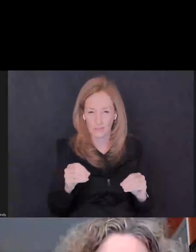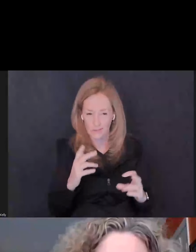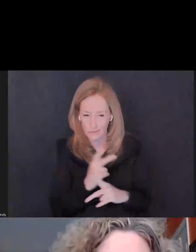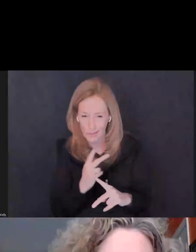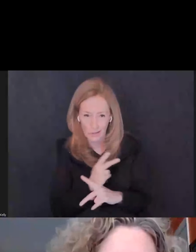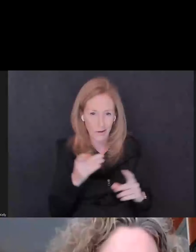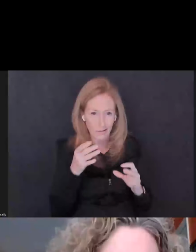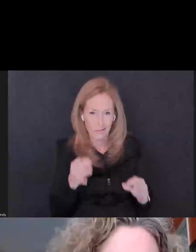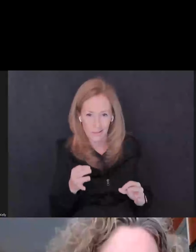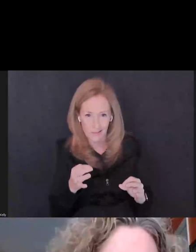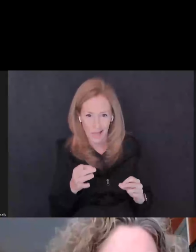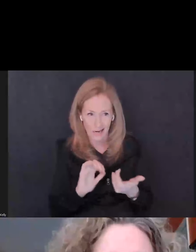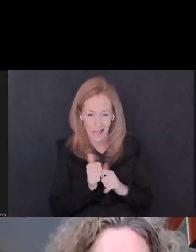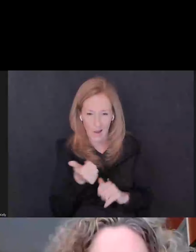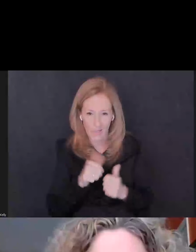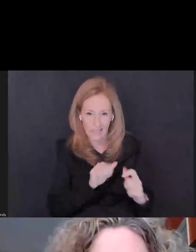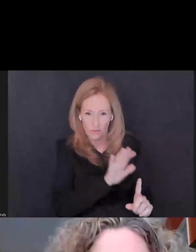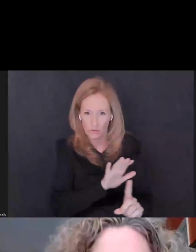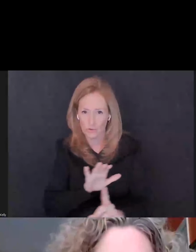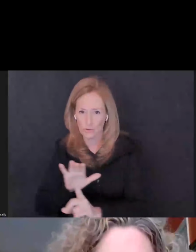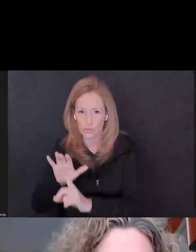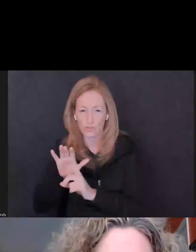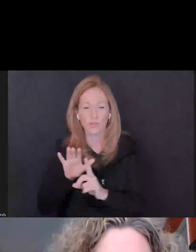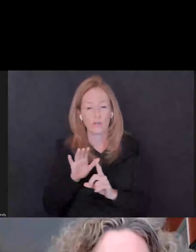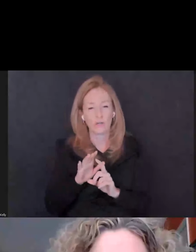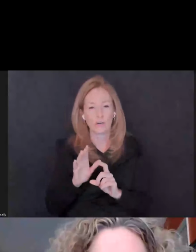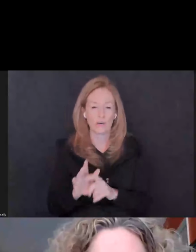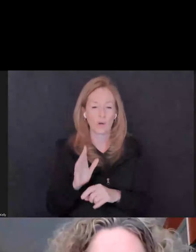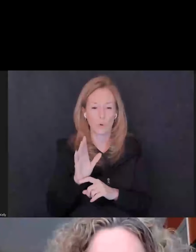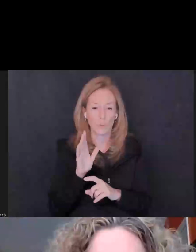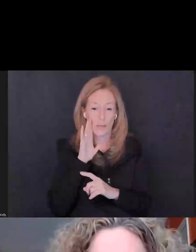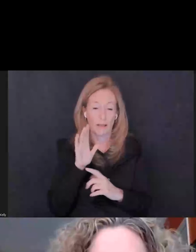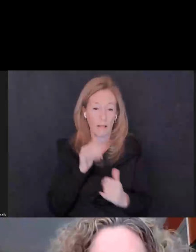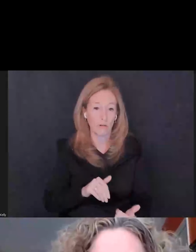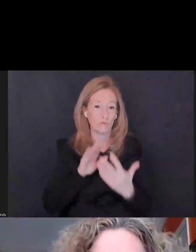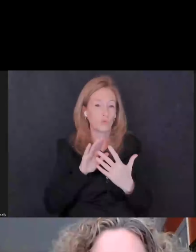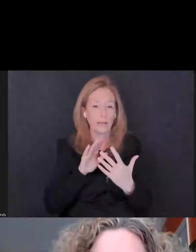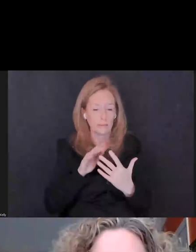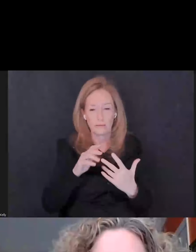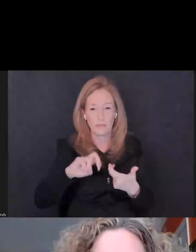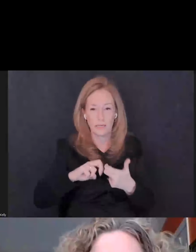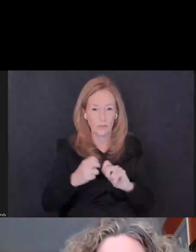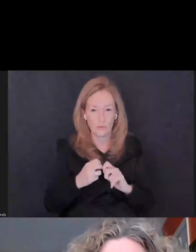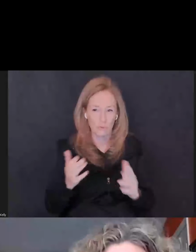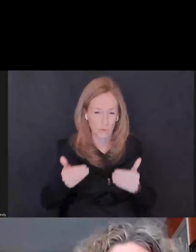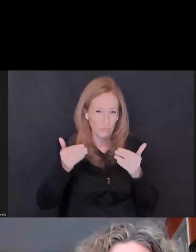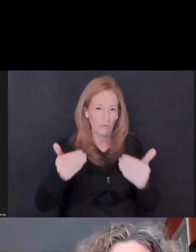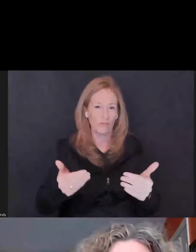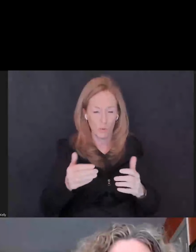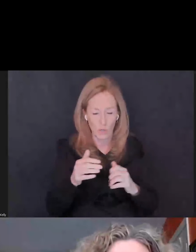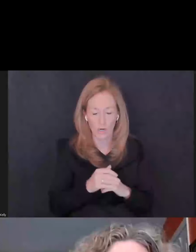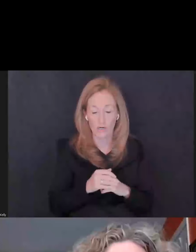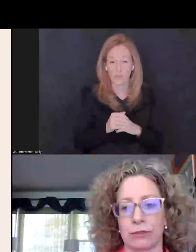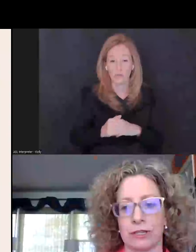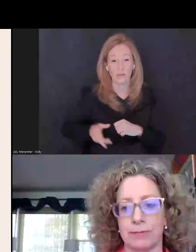each organization could address to move the workforce issue forward. So whereas